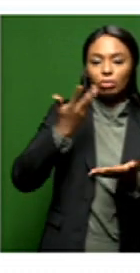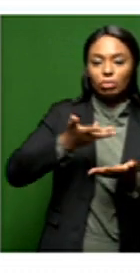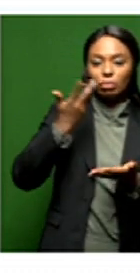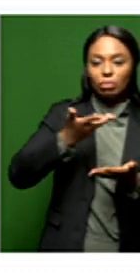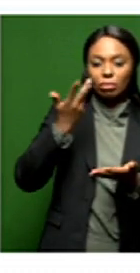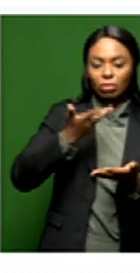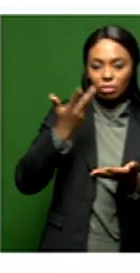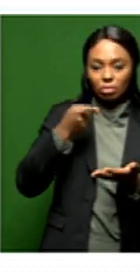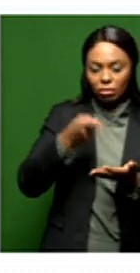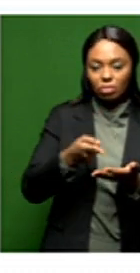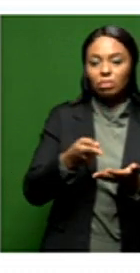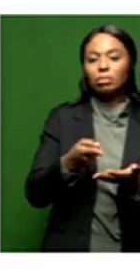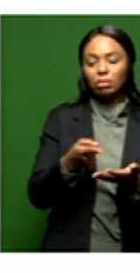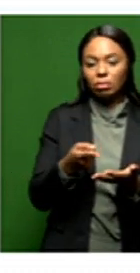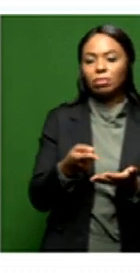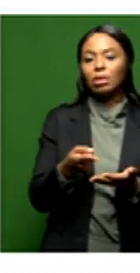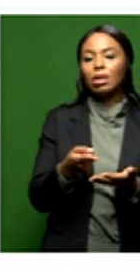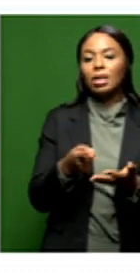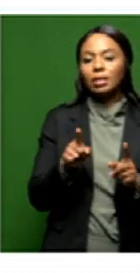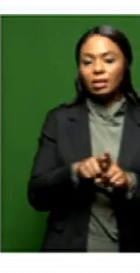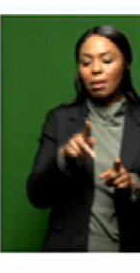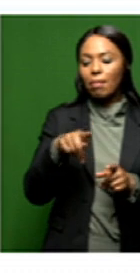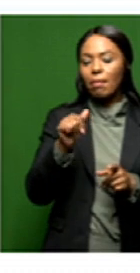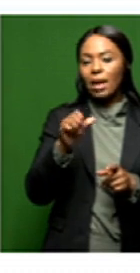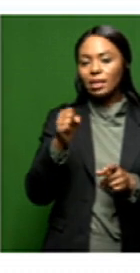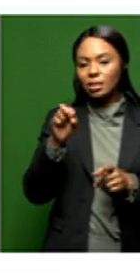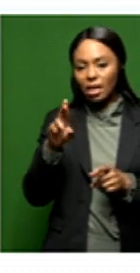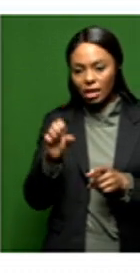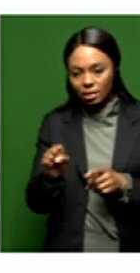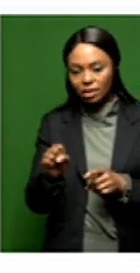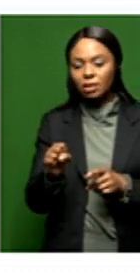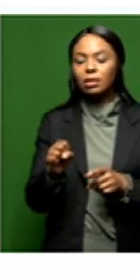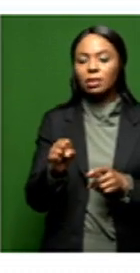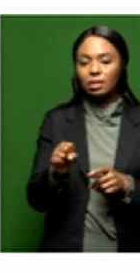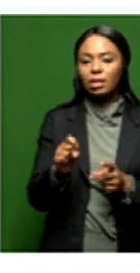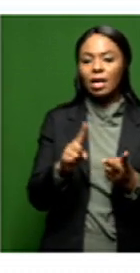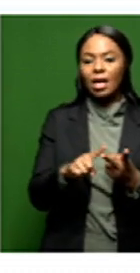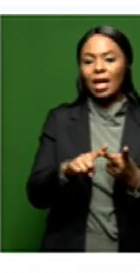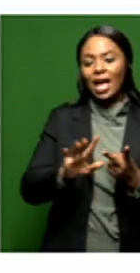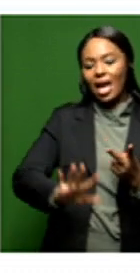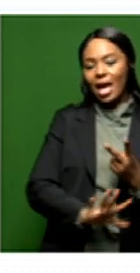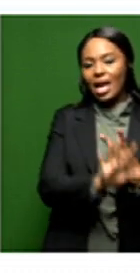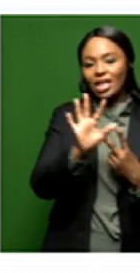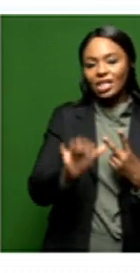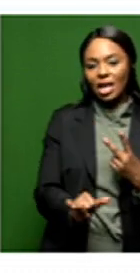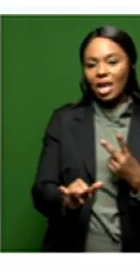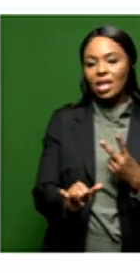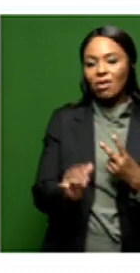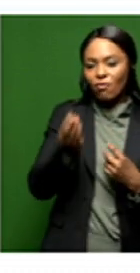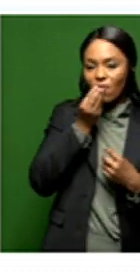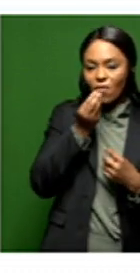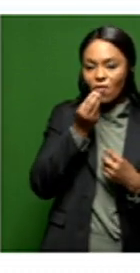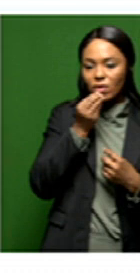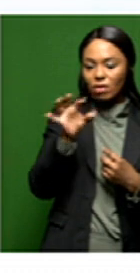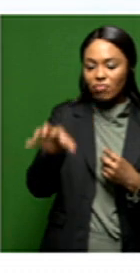Italian section. We have pizzas. We have pastas. We have an Asian section. We have a Mexican.